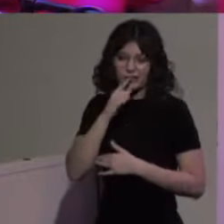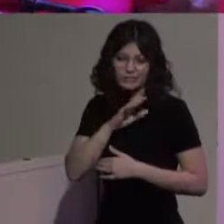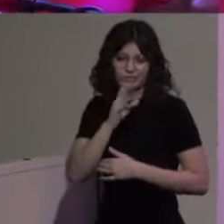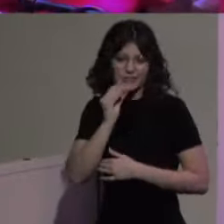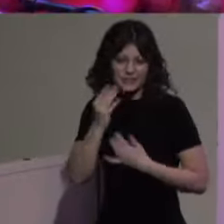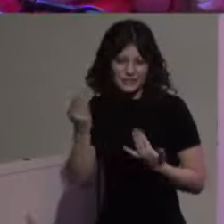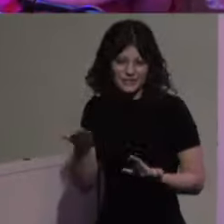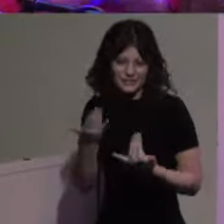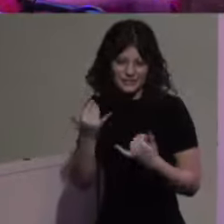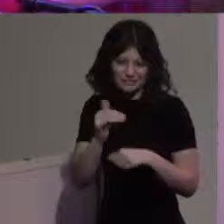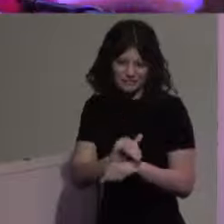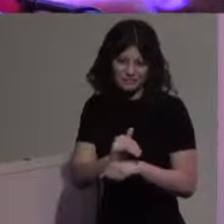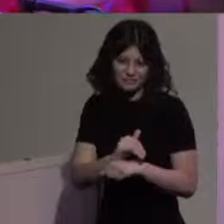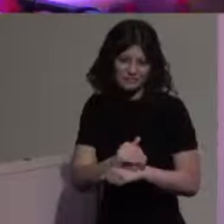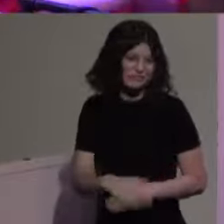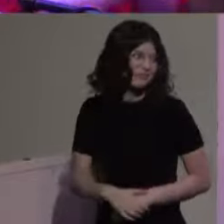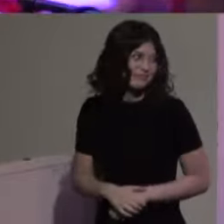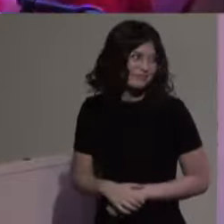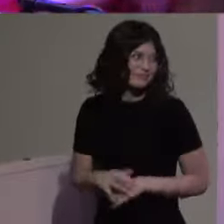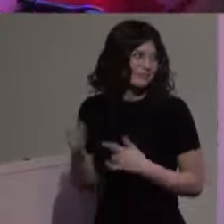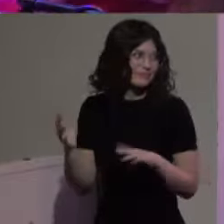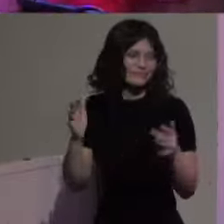here, Taylor. You brought such light to us.